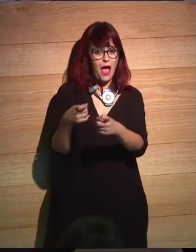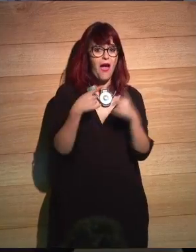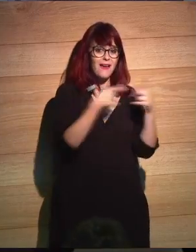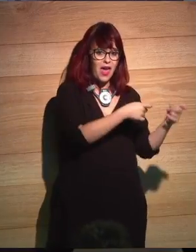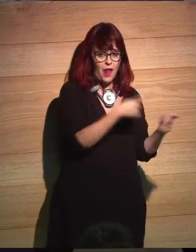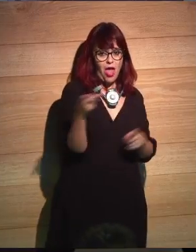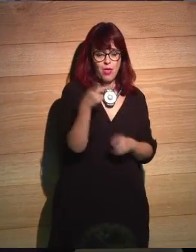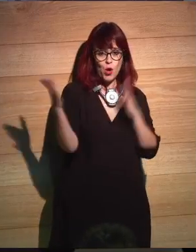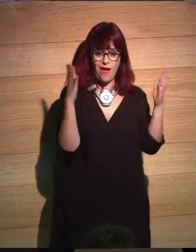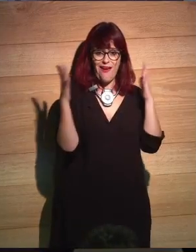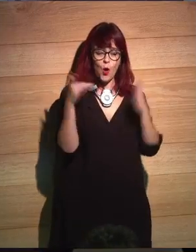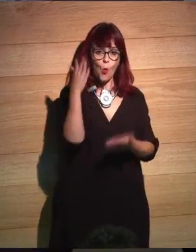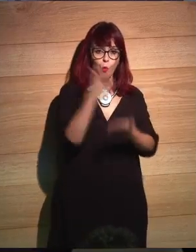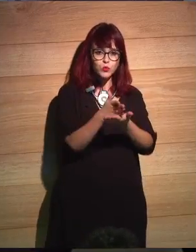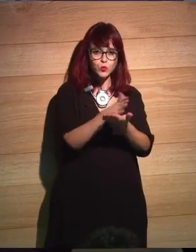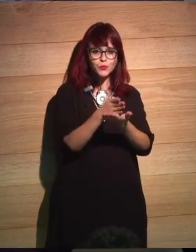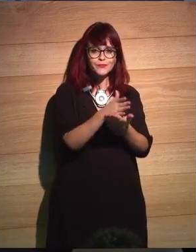more about